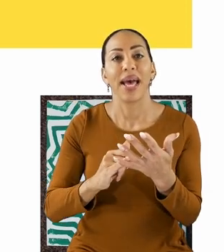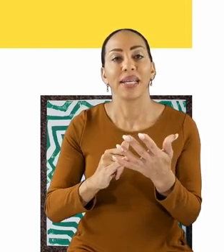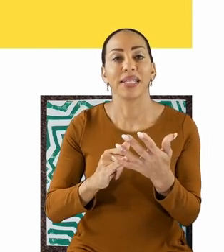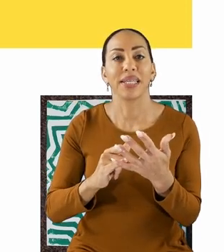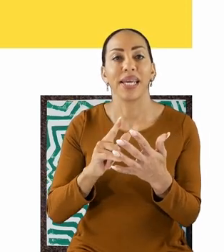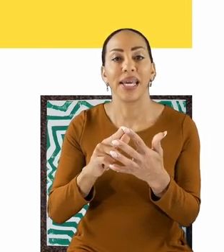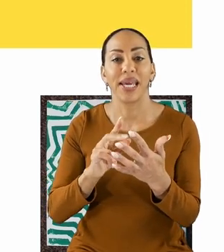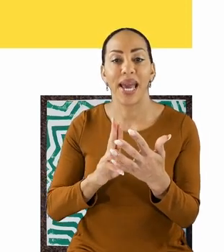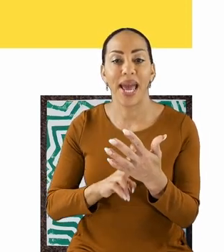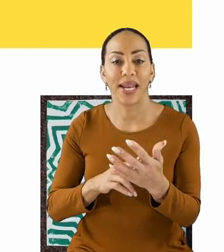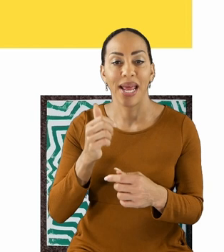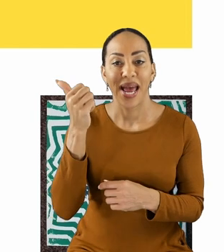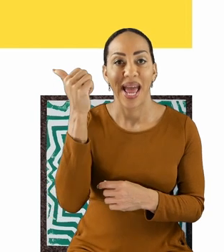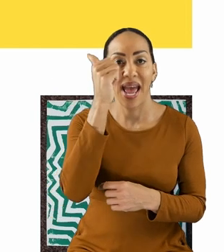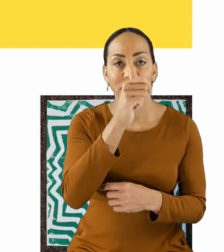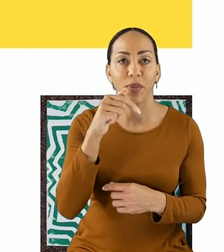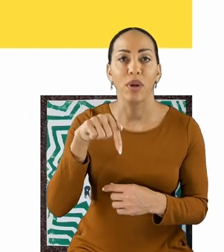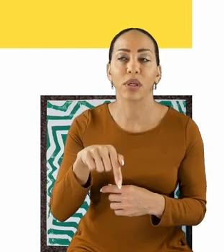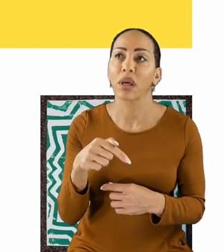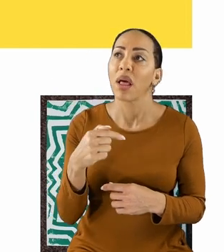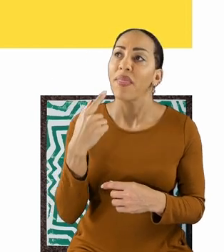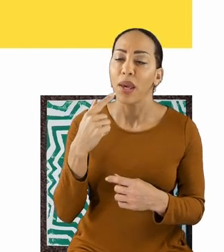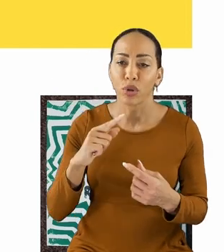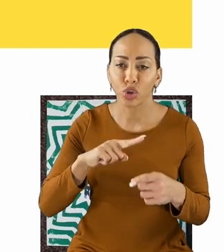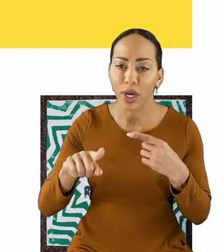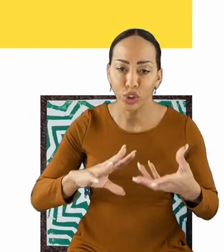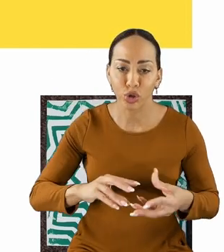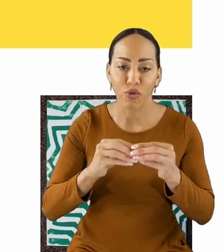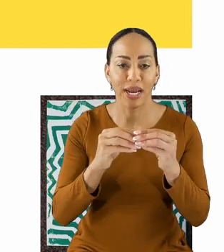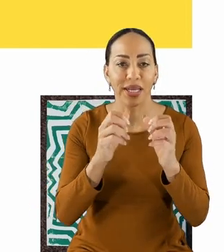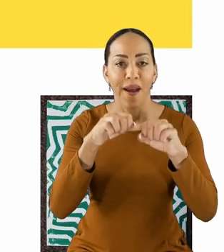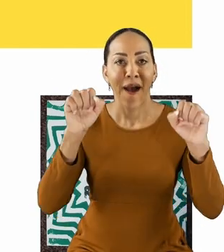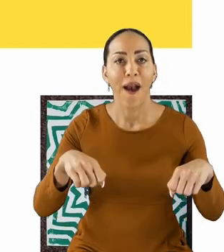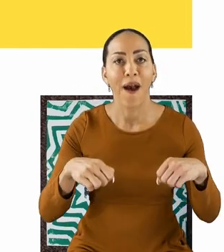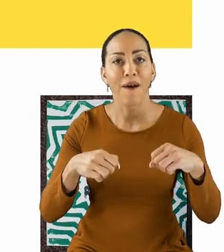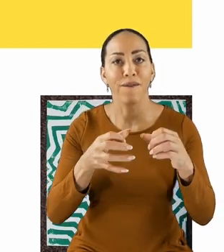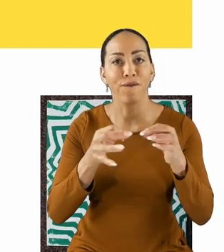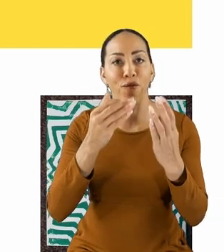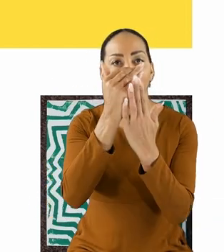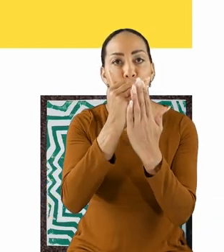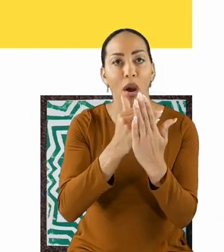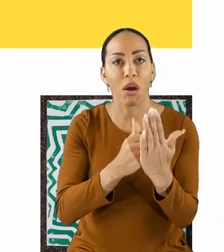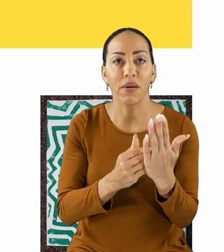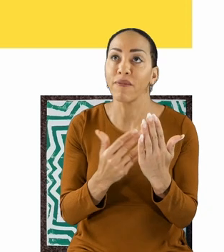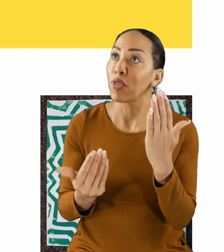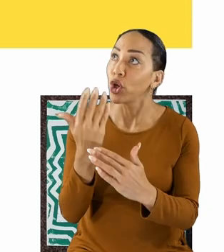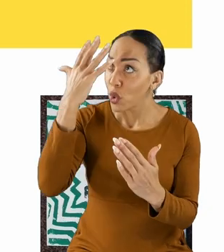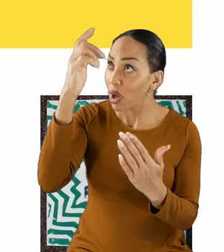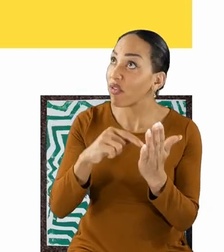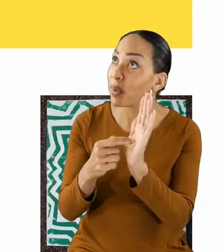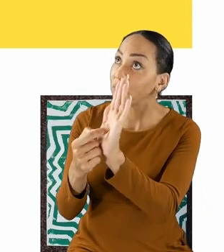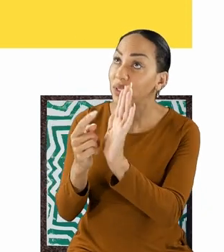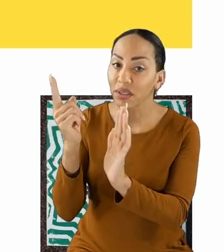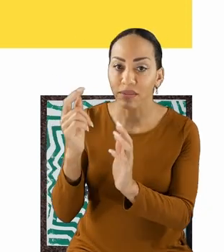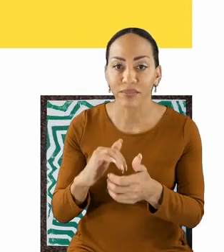SEN experts yesterday, about 30 of them, who were trying to come up with a framework for any new incoming government to begin to challenge this.